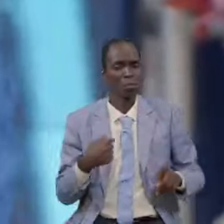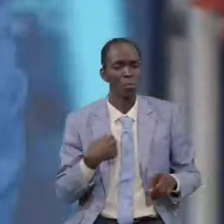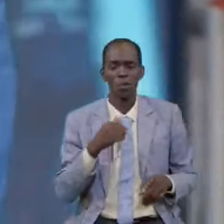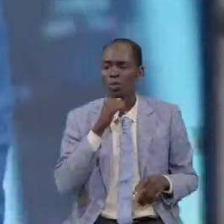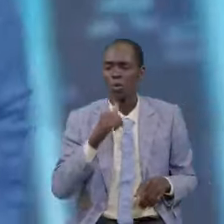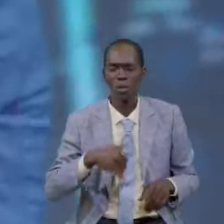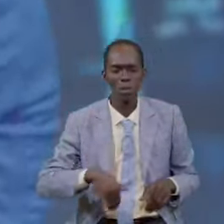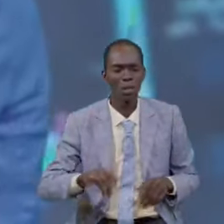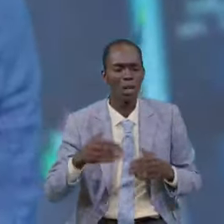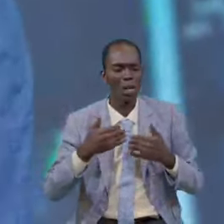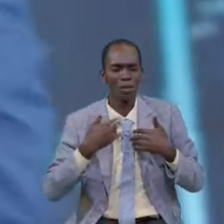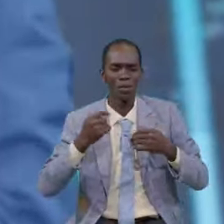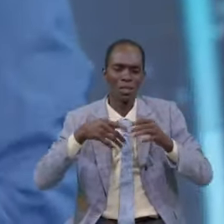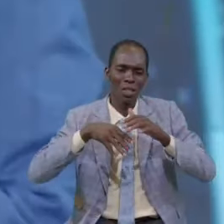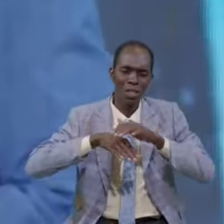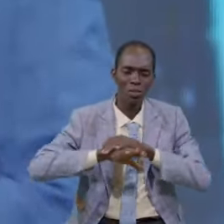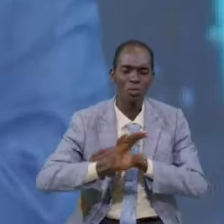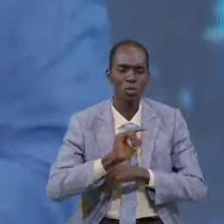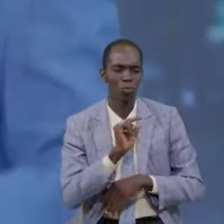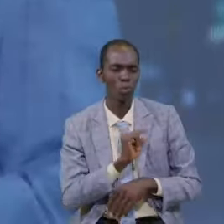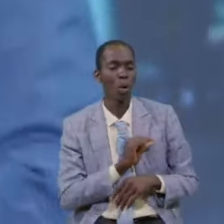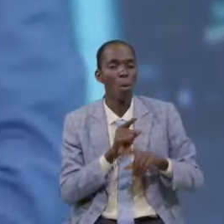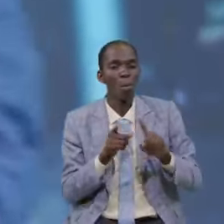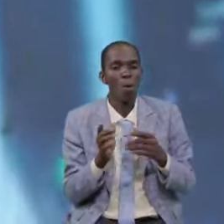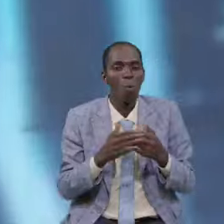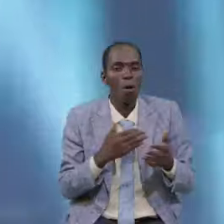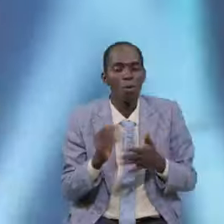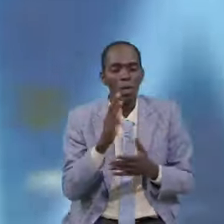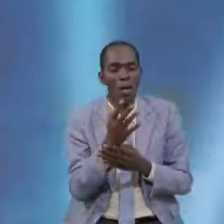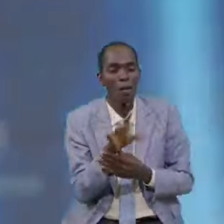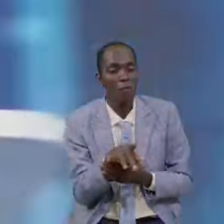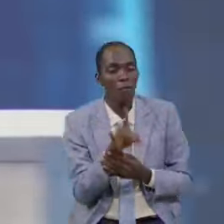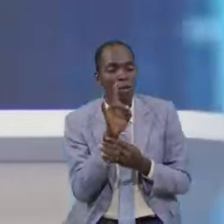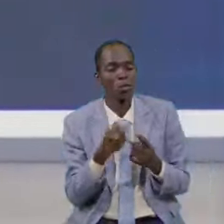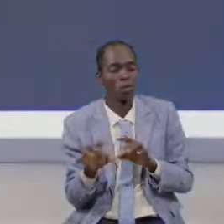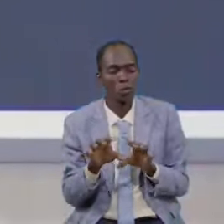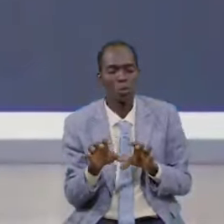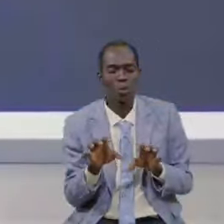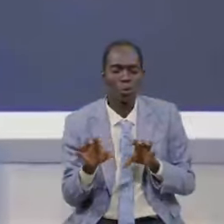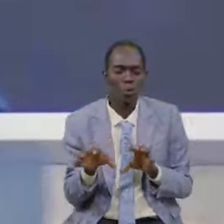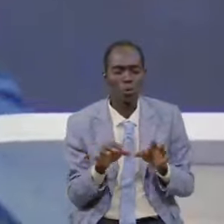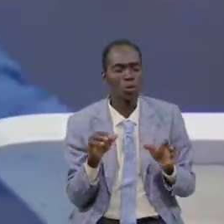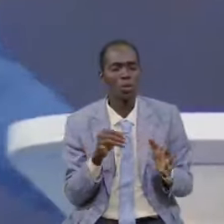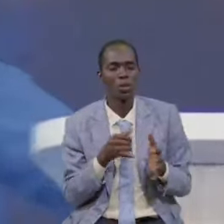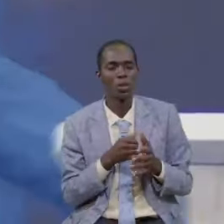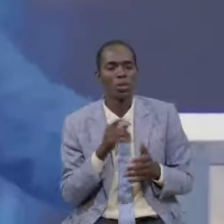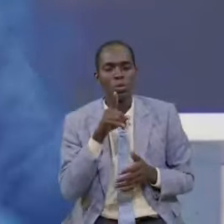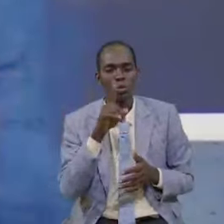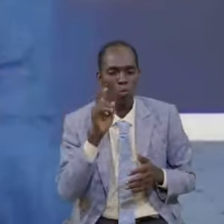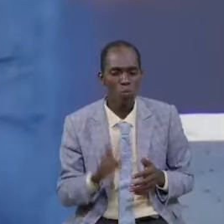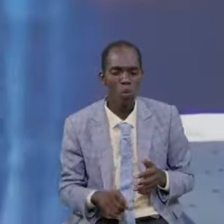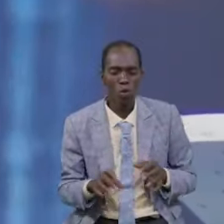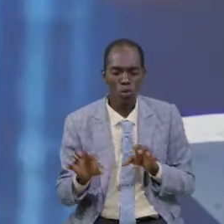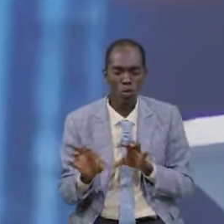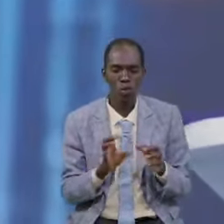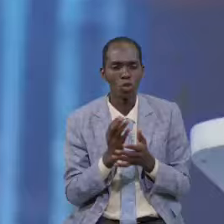all right. But whatsoever your hand findeth to do, do it. You see, you have to be doing something. Have you noticed that, you